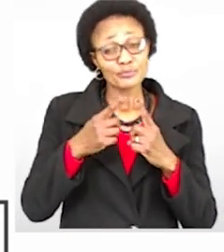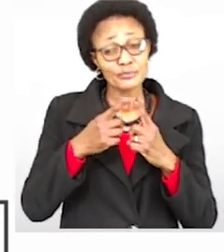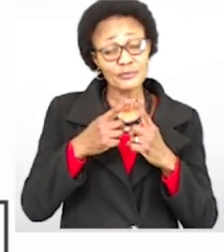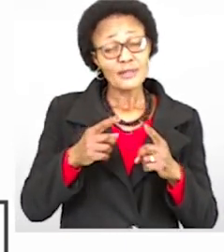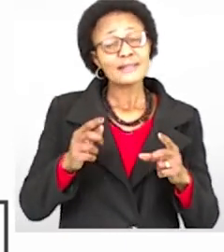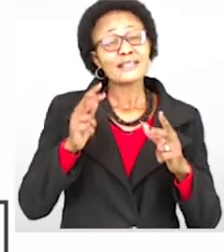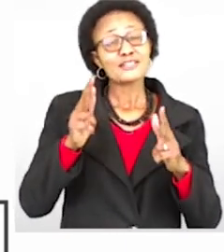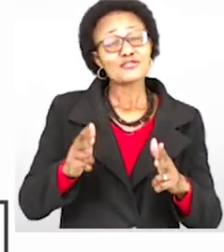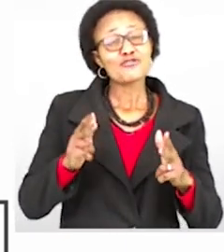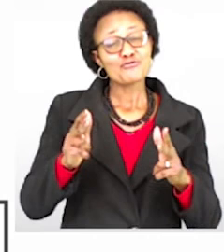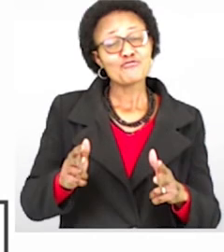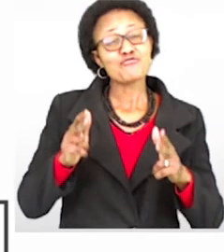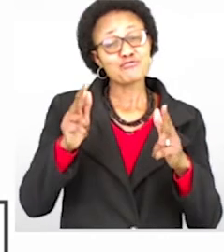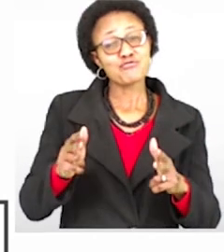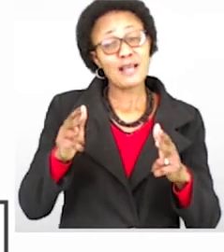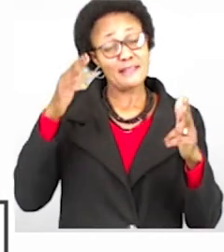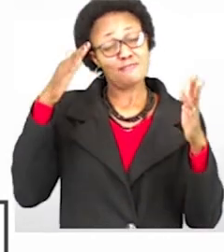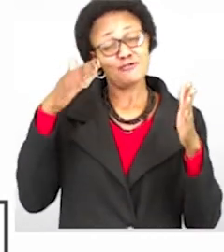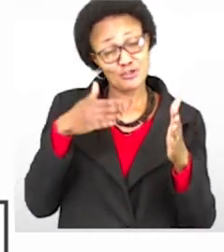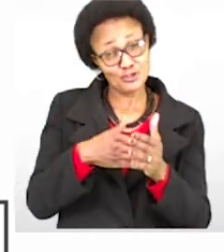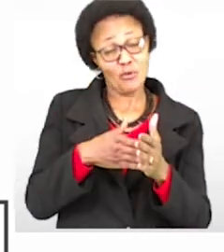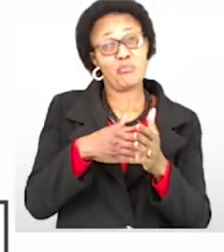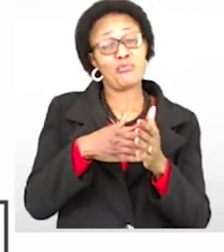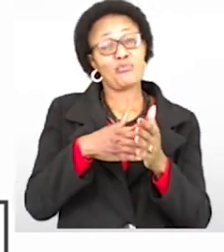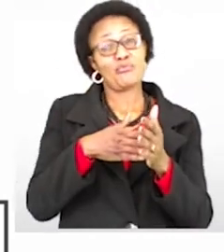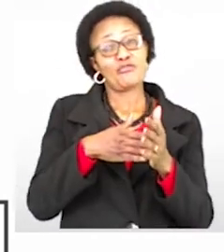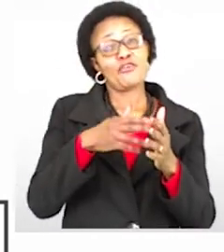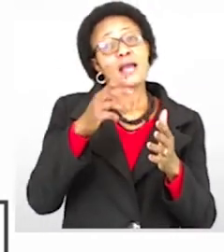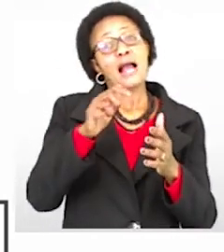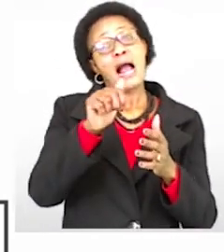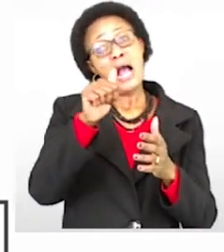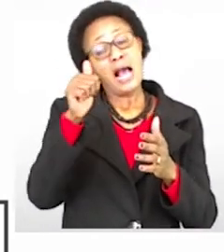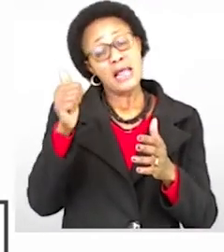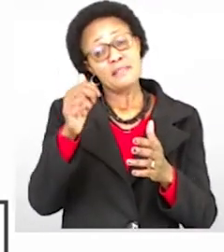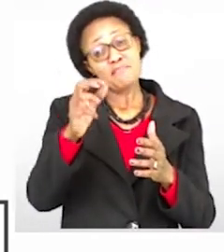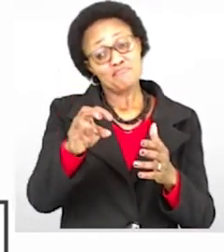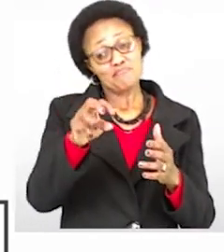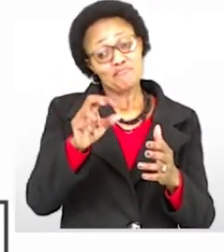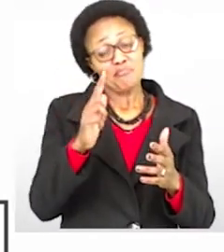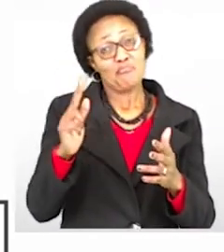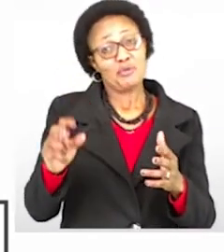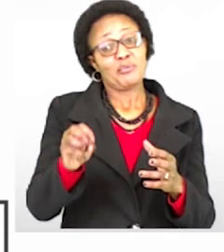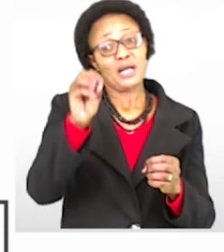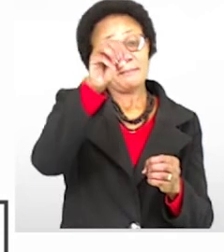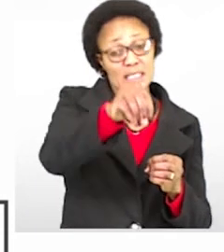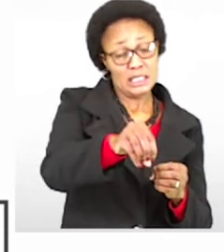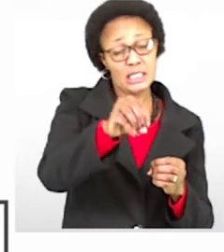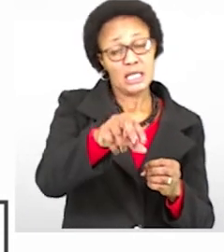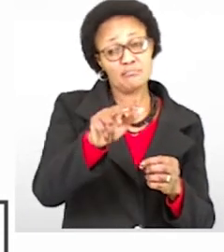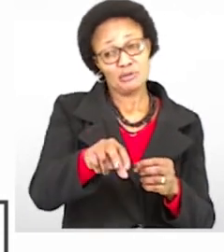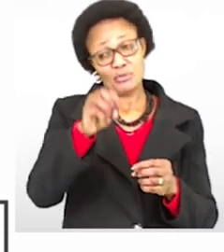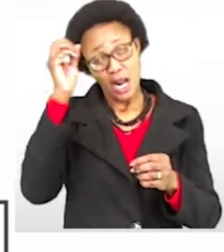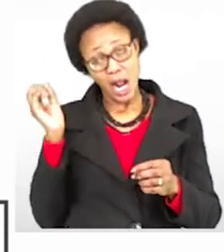or things. So this is our special train for the town that we are in. Next time that you're in town,